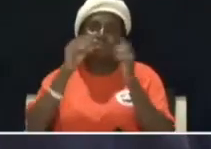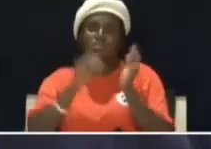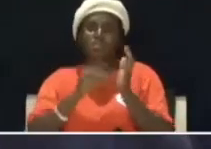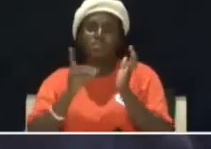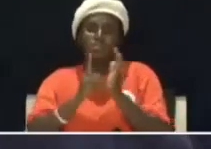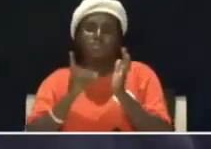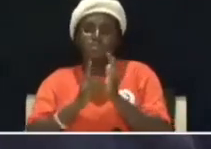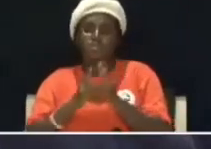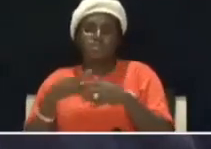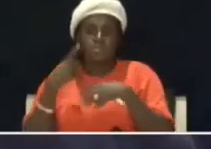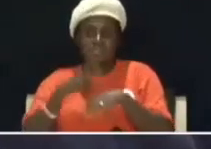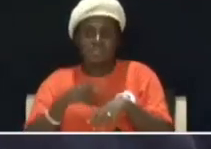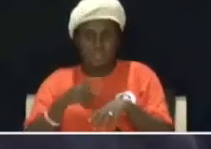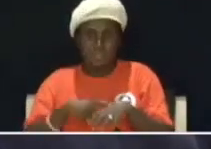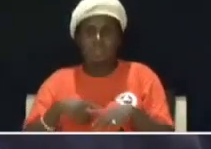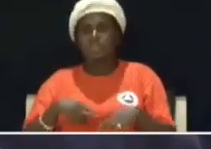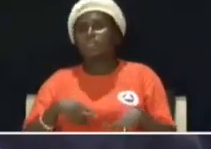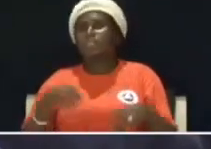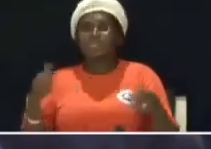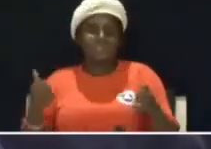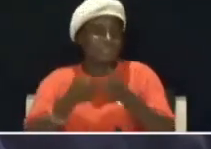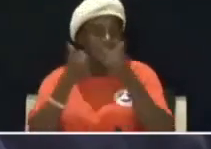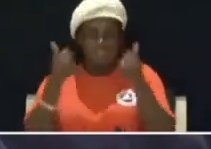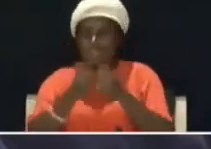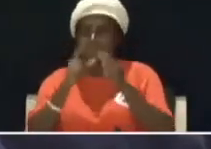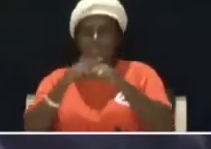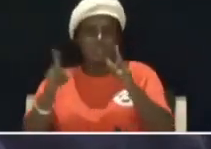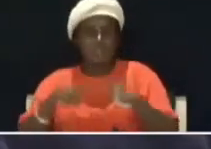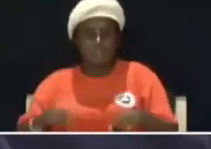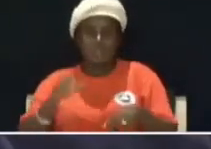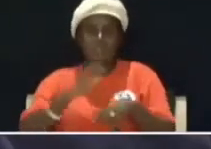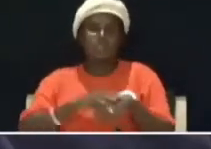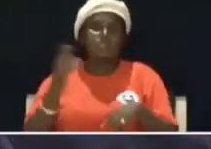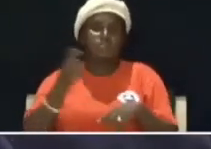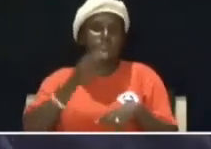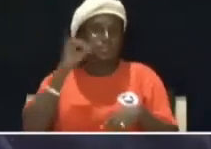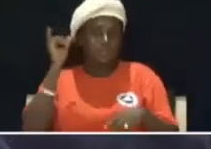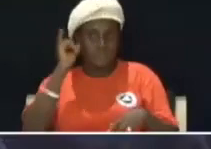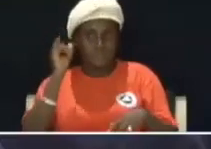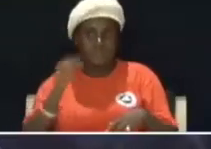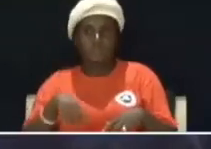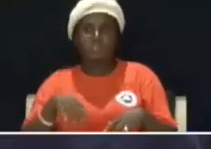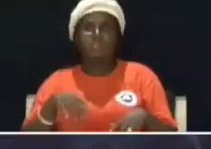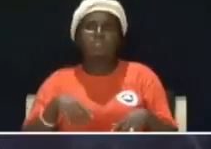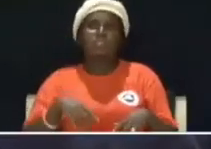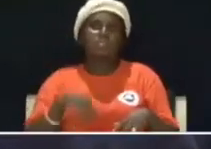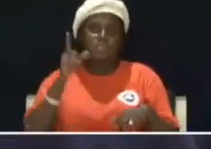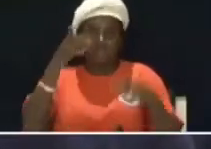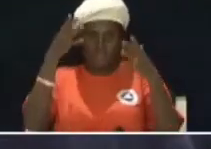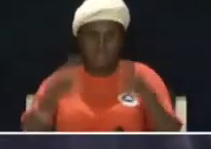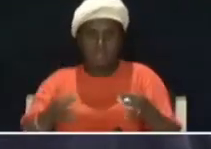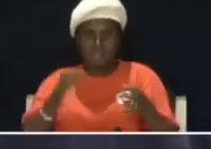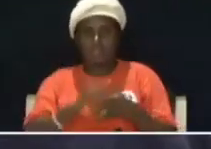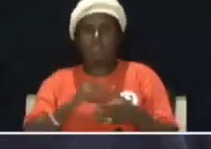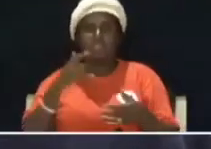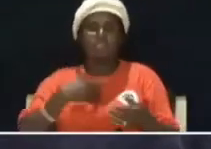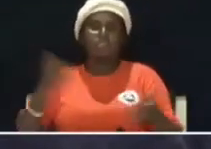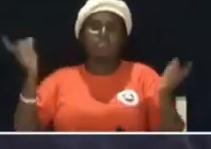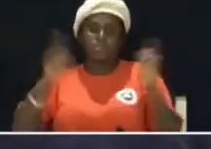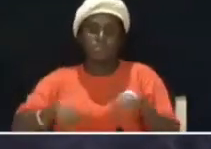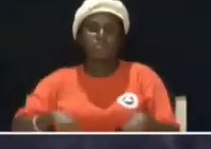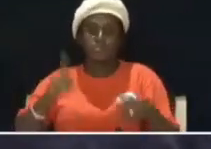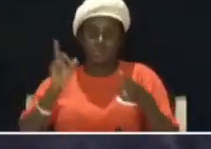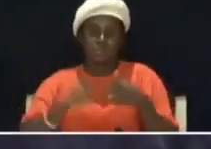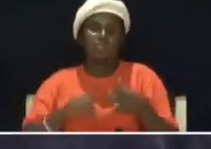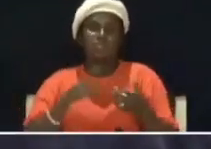then, I've been facing issue challenges. So on Thursday, yesterday, I decided in my heart that I have to come to the